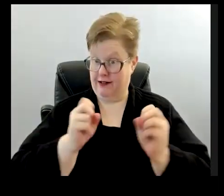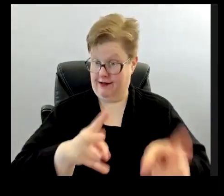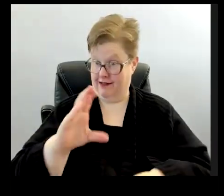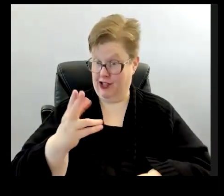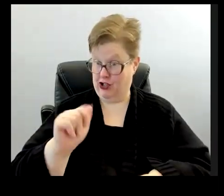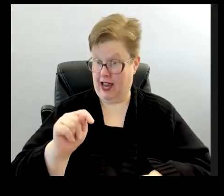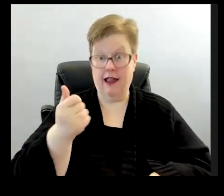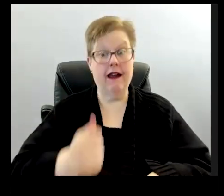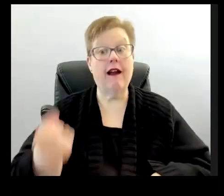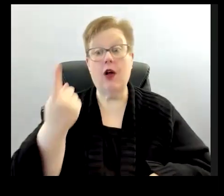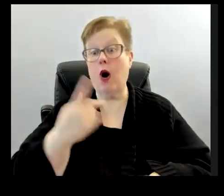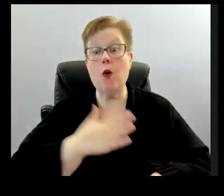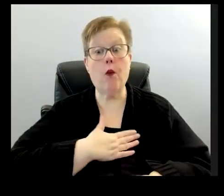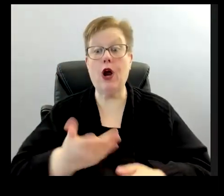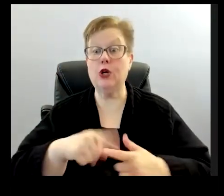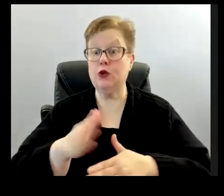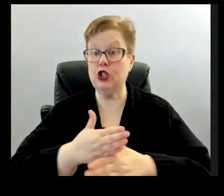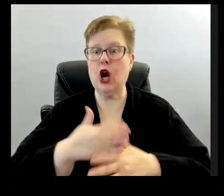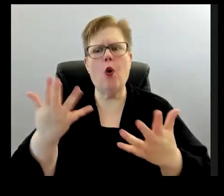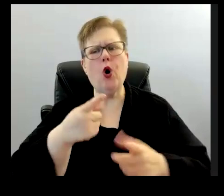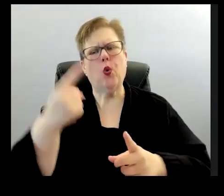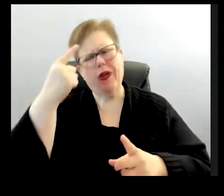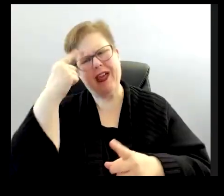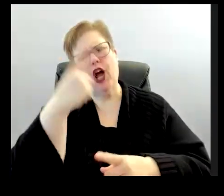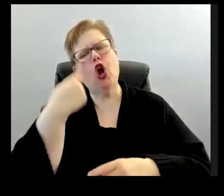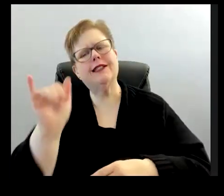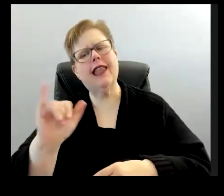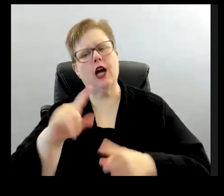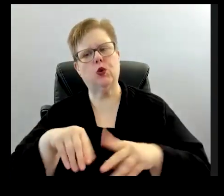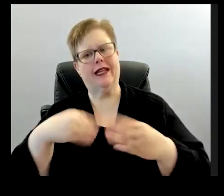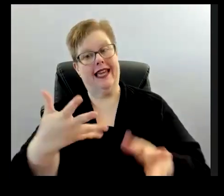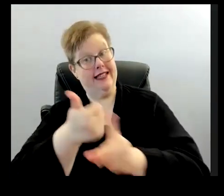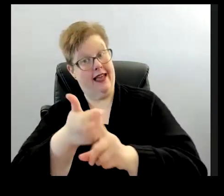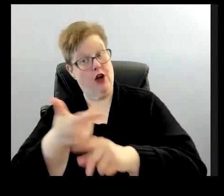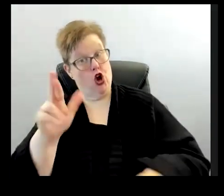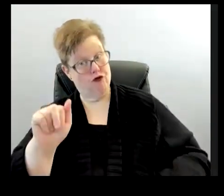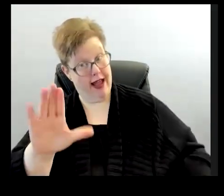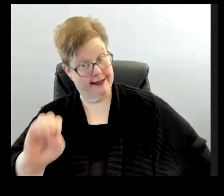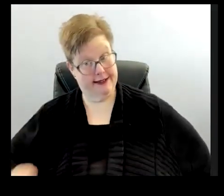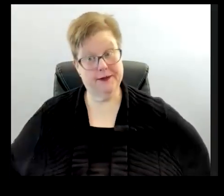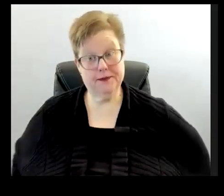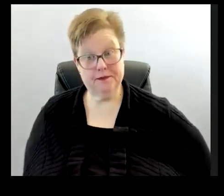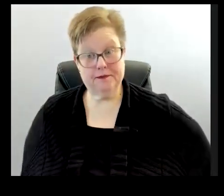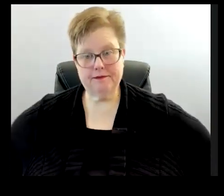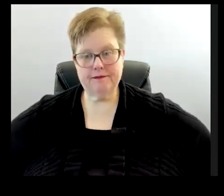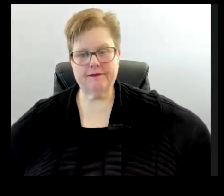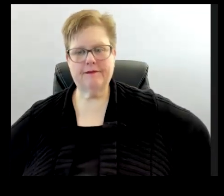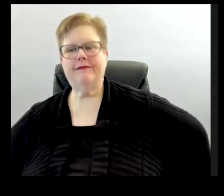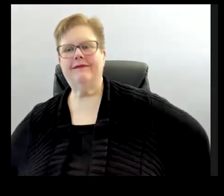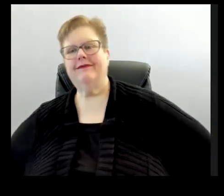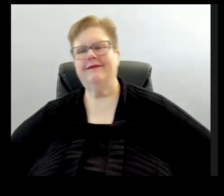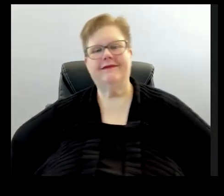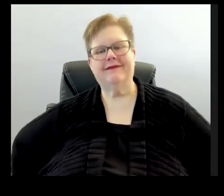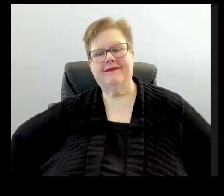chat. Anyone willing to share? What do you think it might look like to give yourself grace?